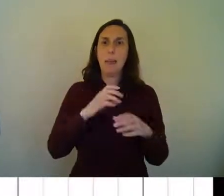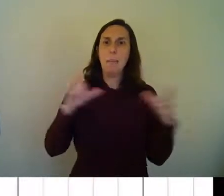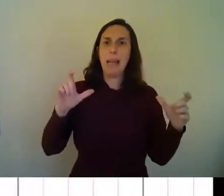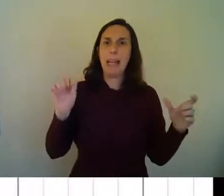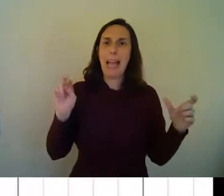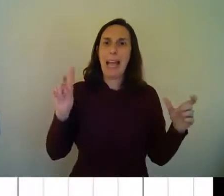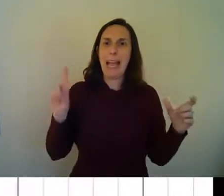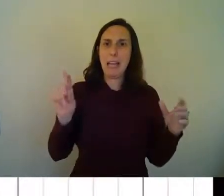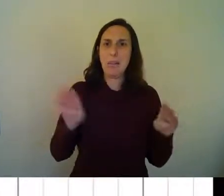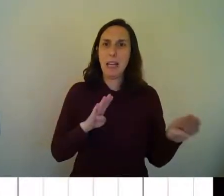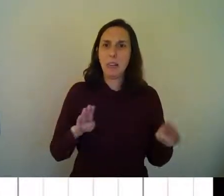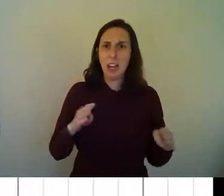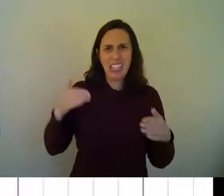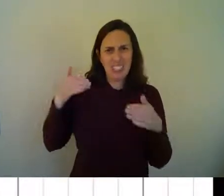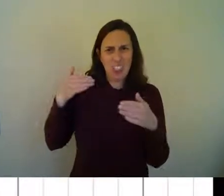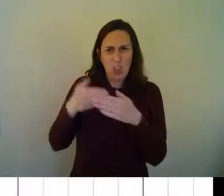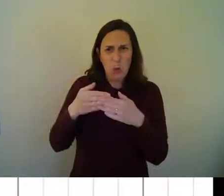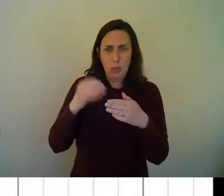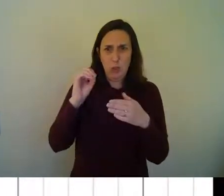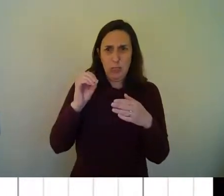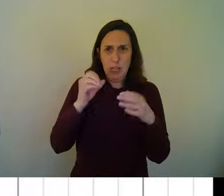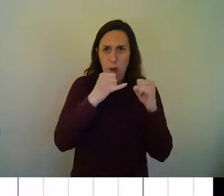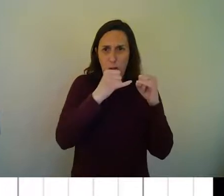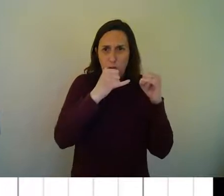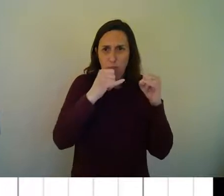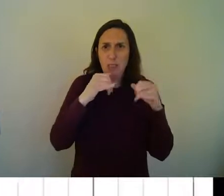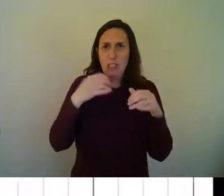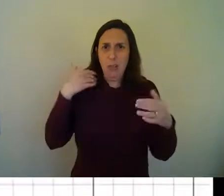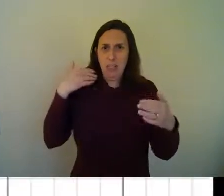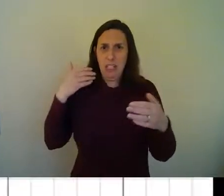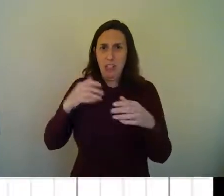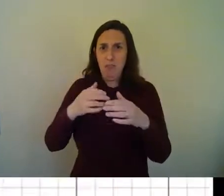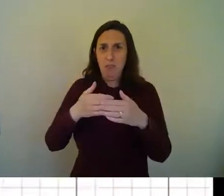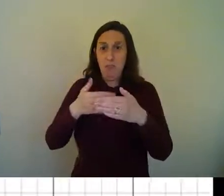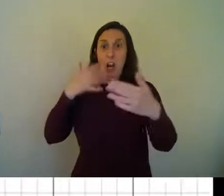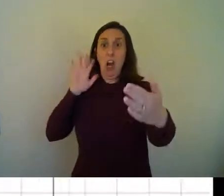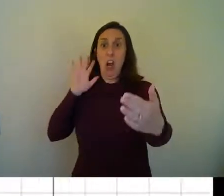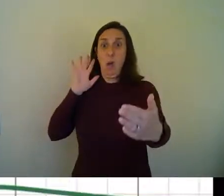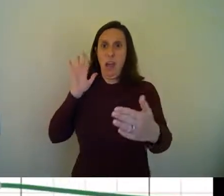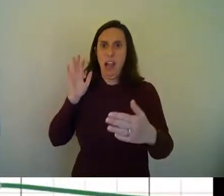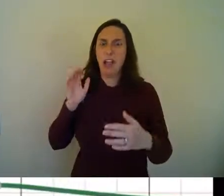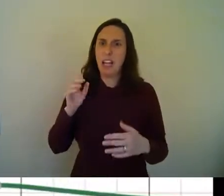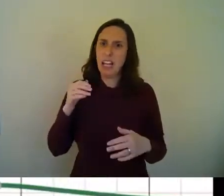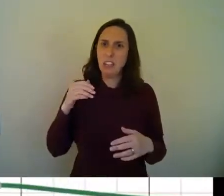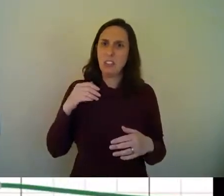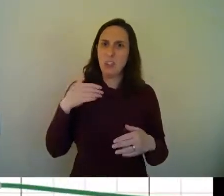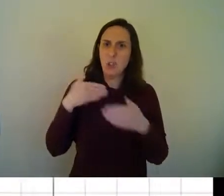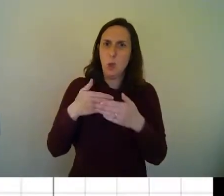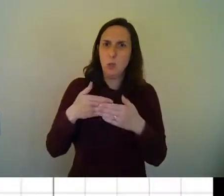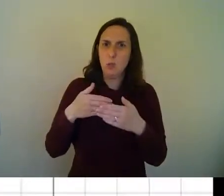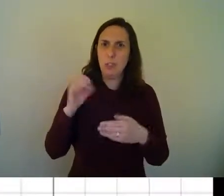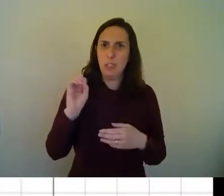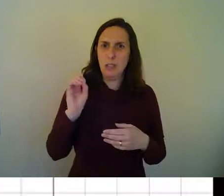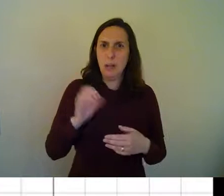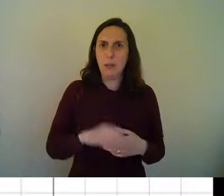0. Right? If I get very far away from it, it gets to 0. So it has a big end behavior where this function